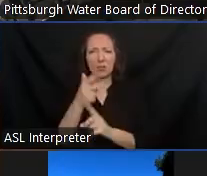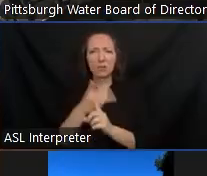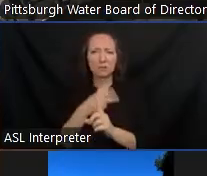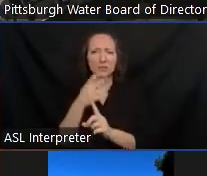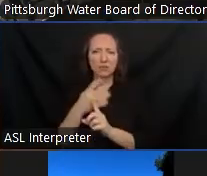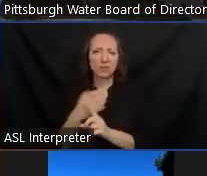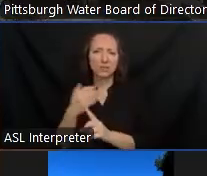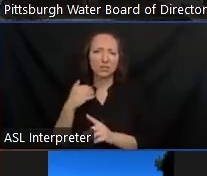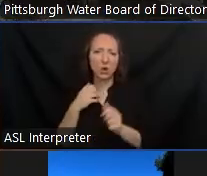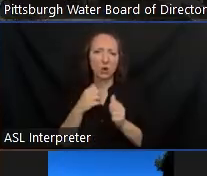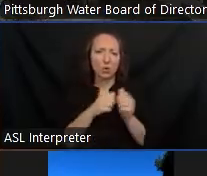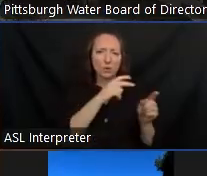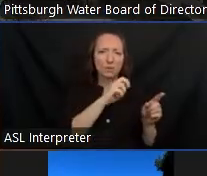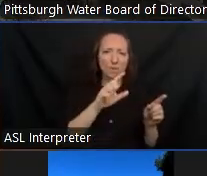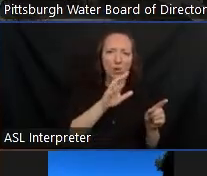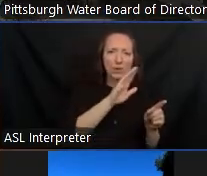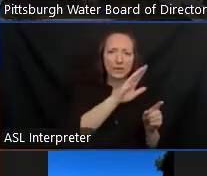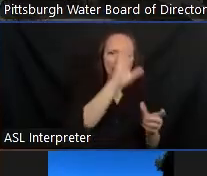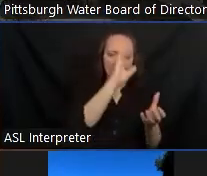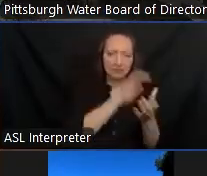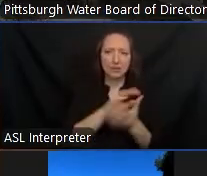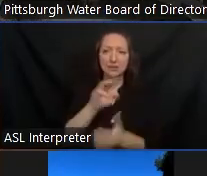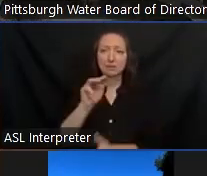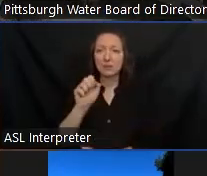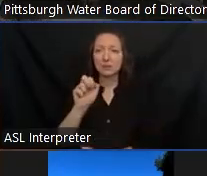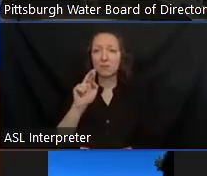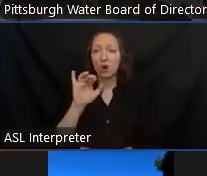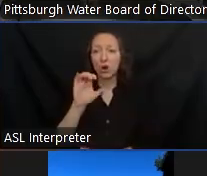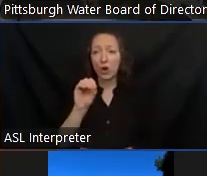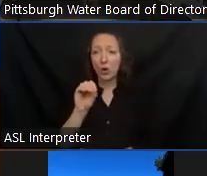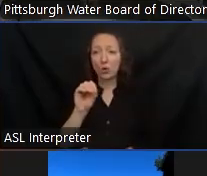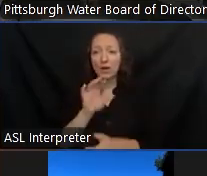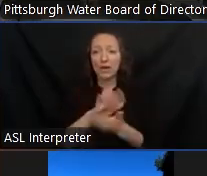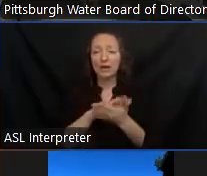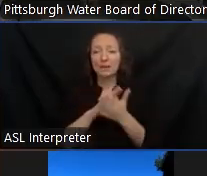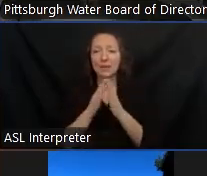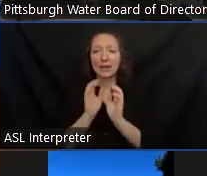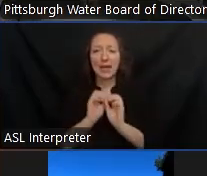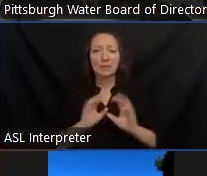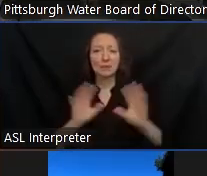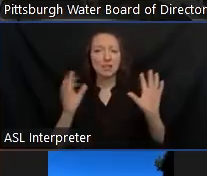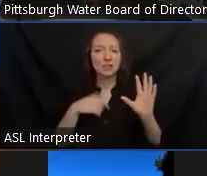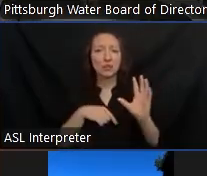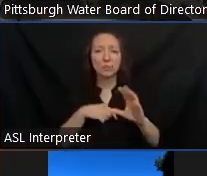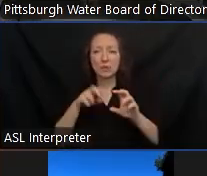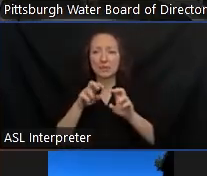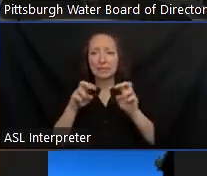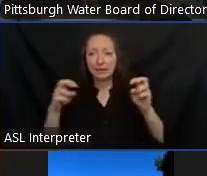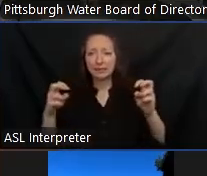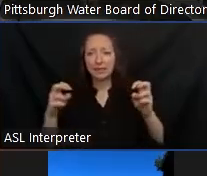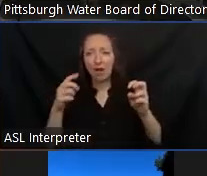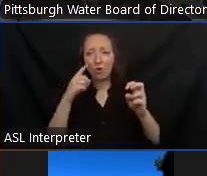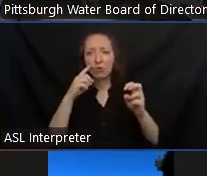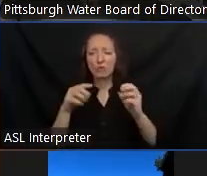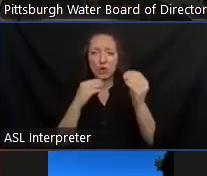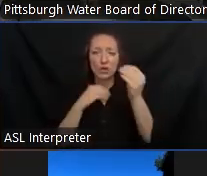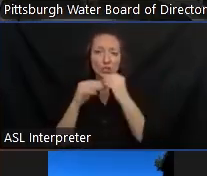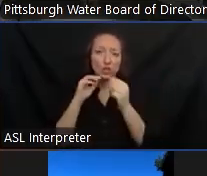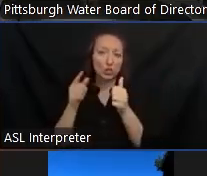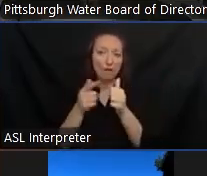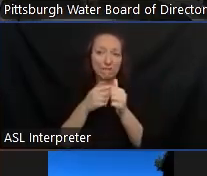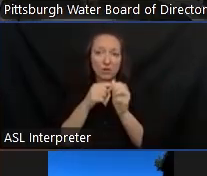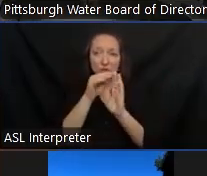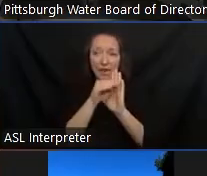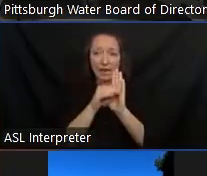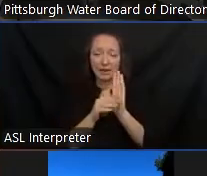and his husband Mario, and it became pretty clear as we sat down to dinner that the first item on the agenda was a report